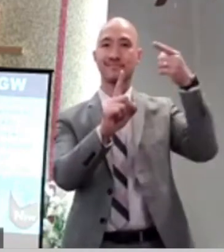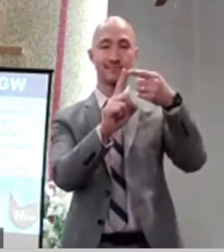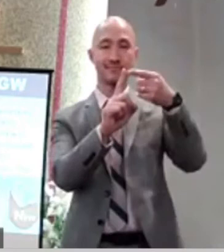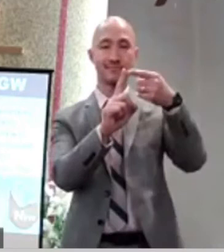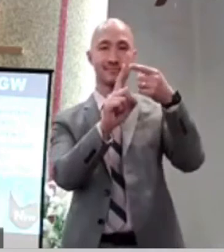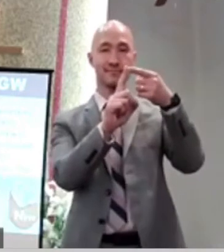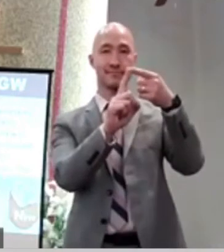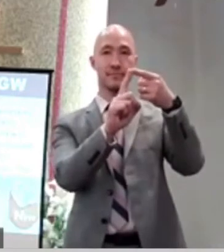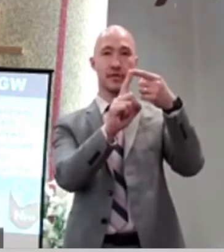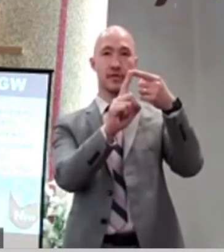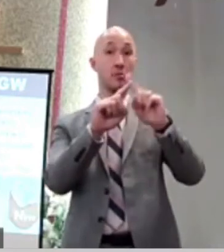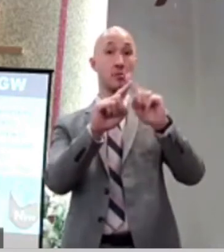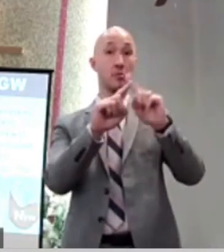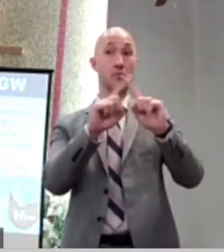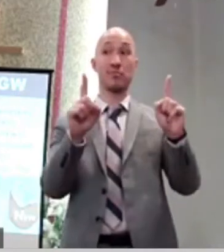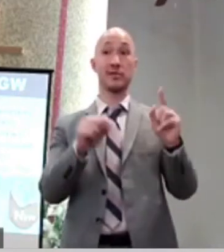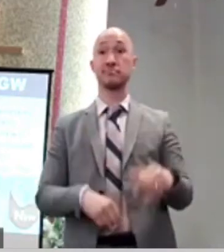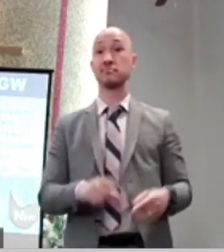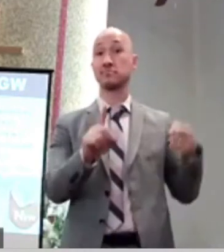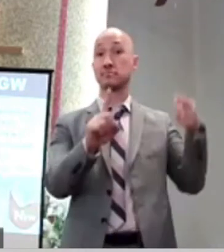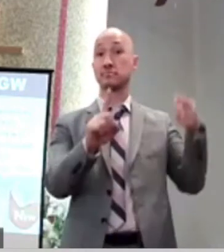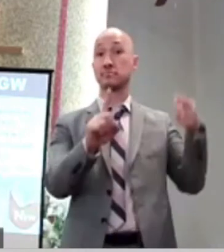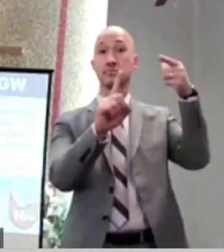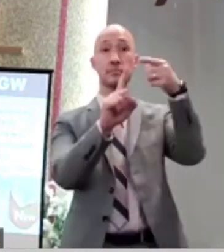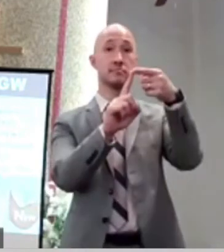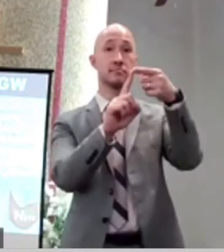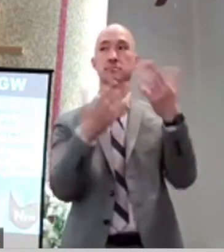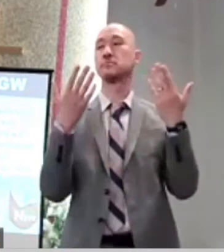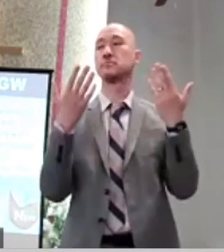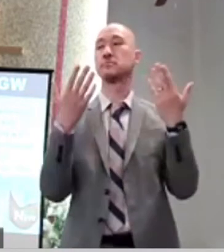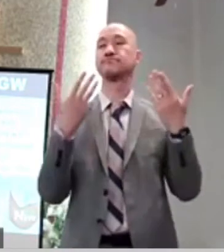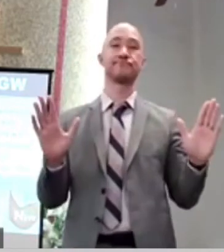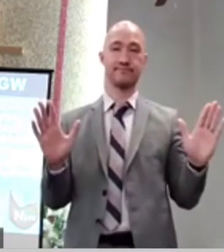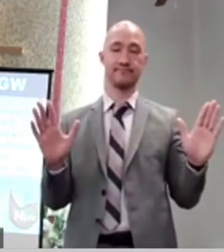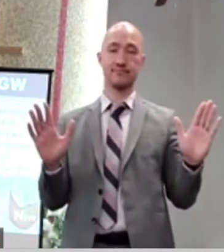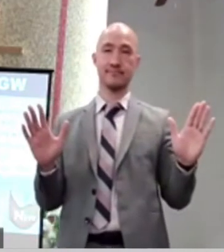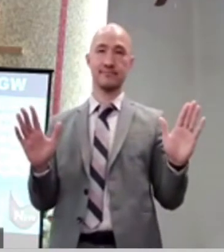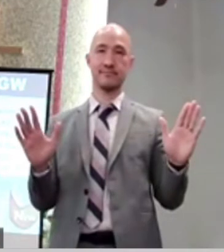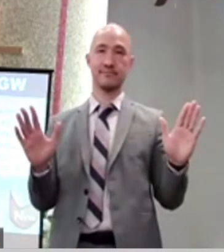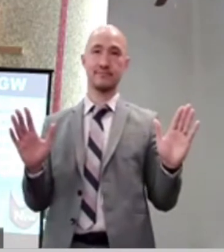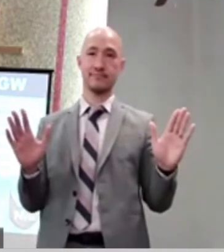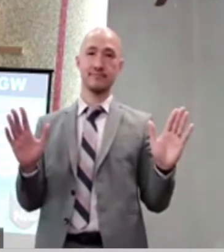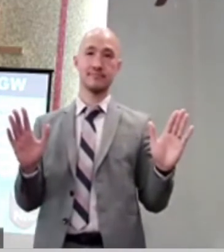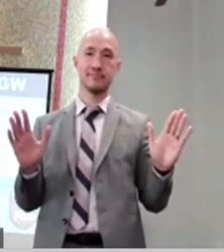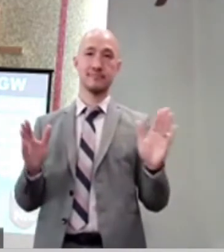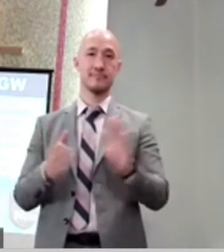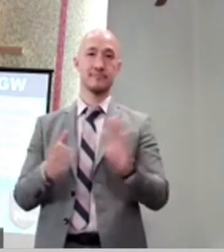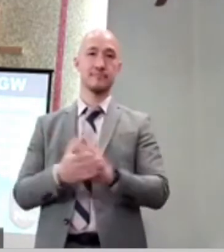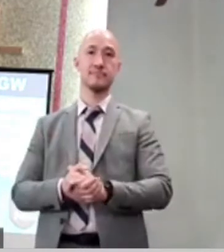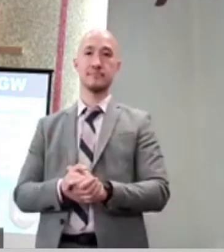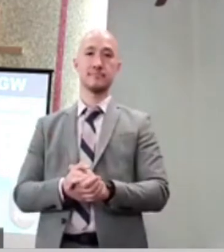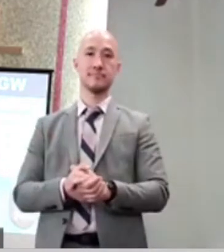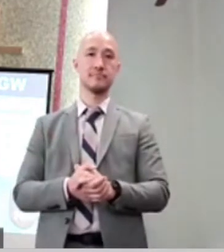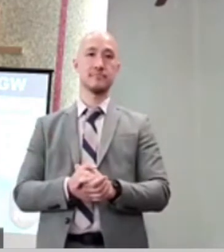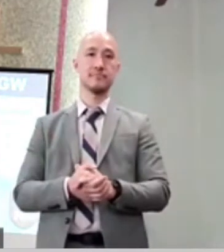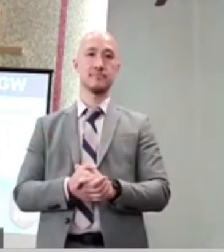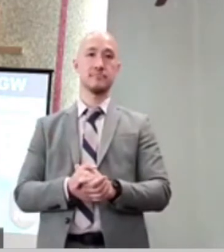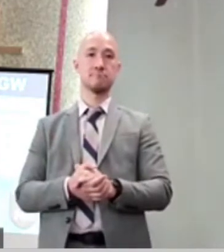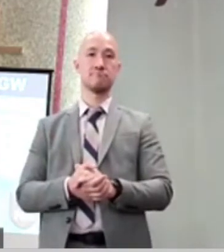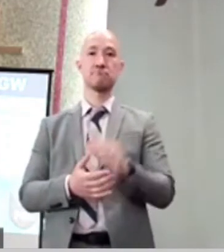in Christ was fulfilled. That old wine ran its course. It accomplished its